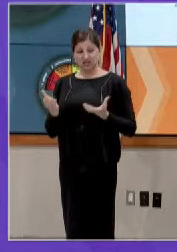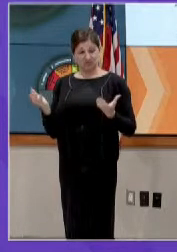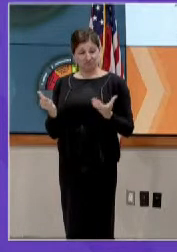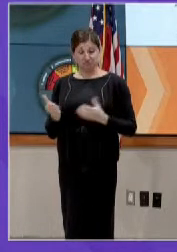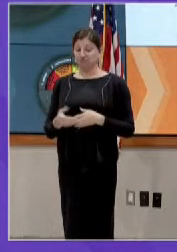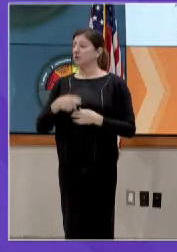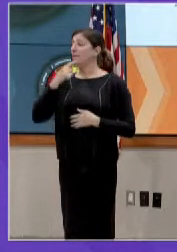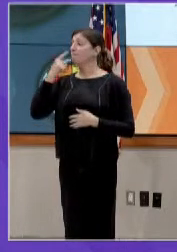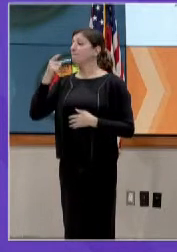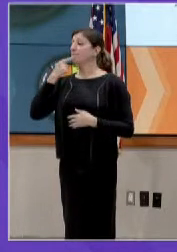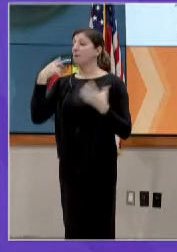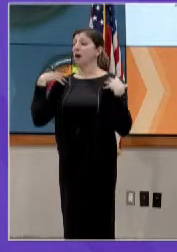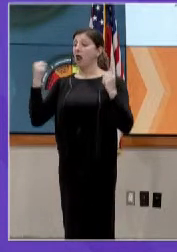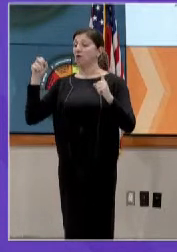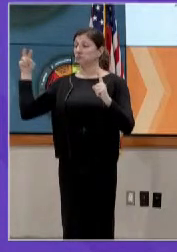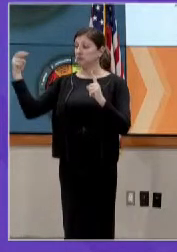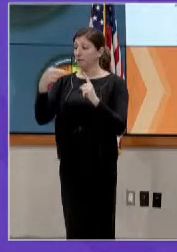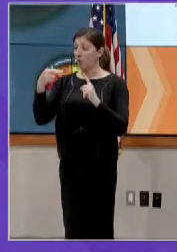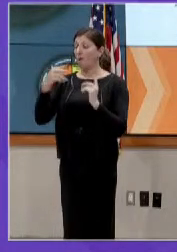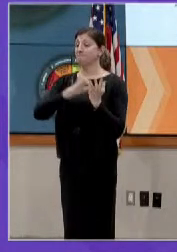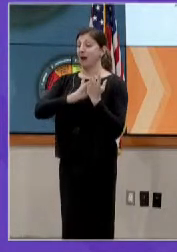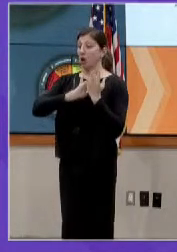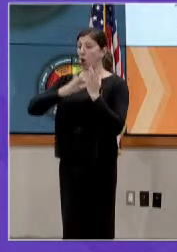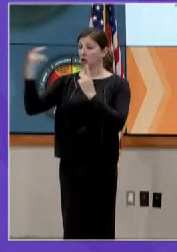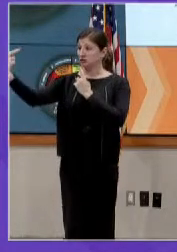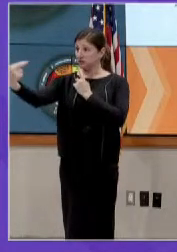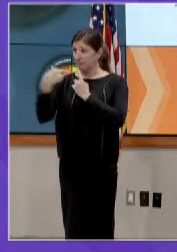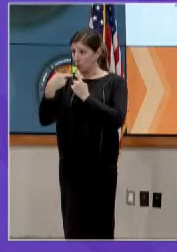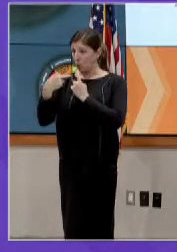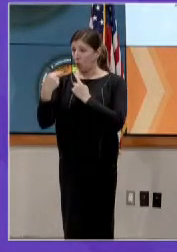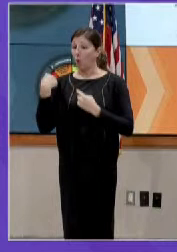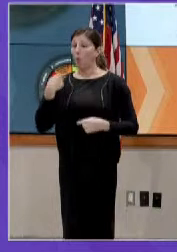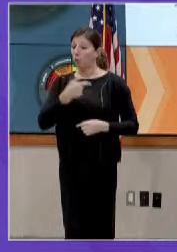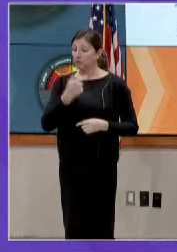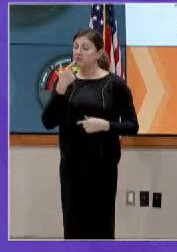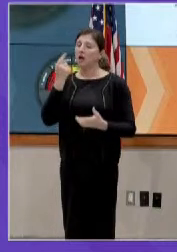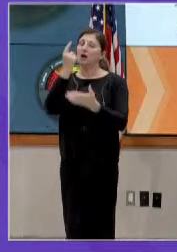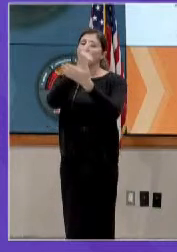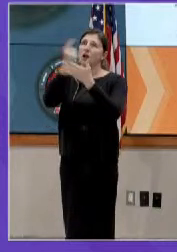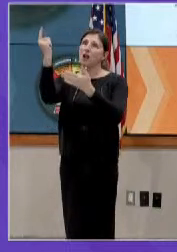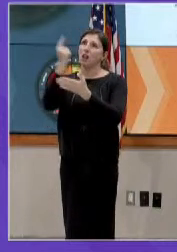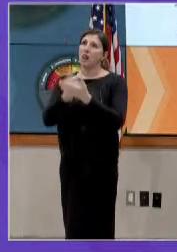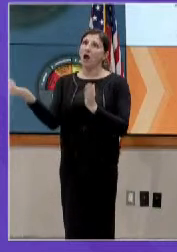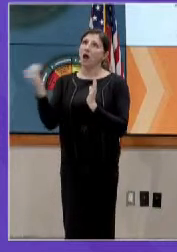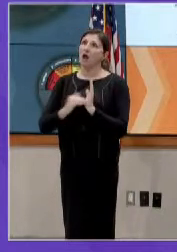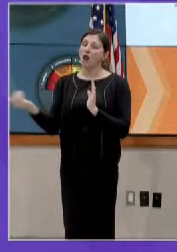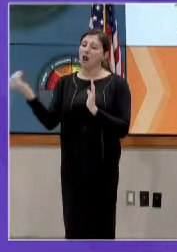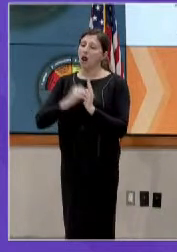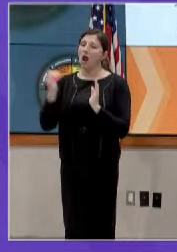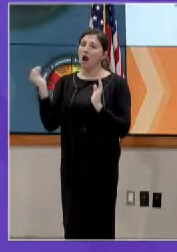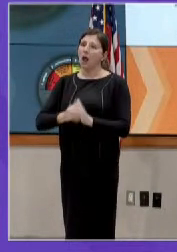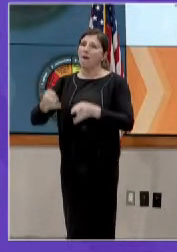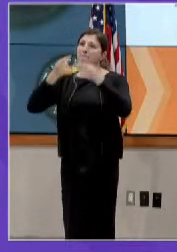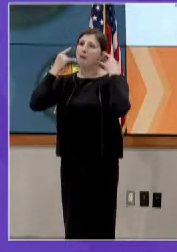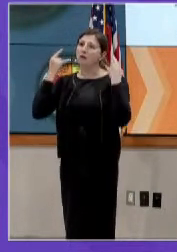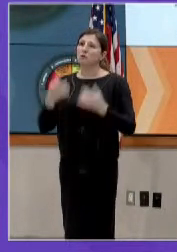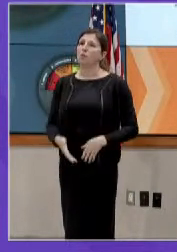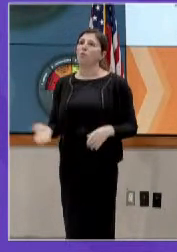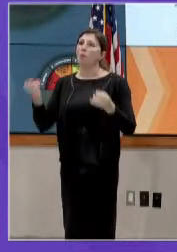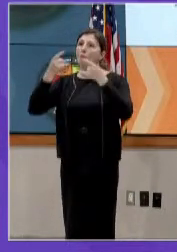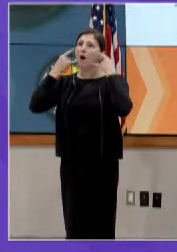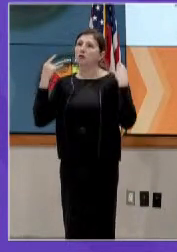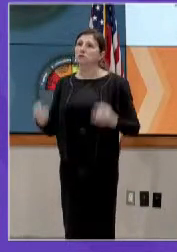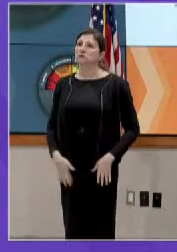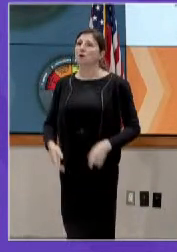health standpoint and a true health and medical standpoint, we have been saying week after week, wear your masks, wear